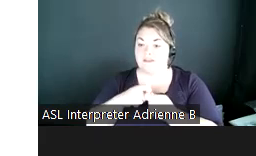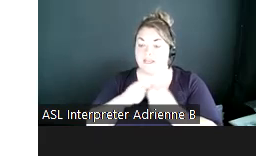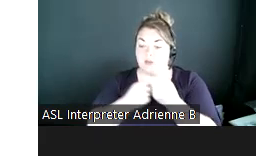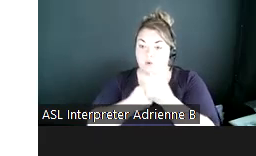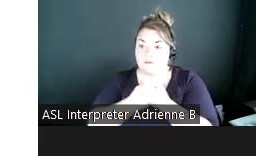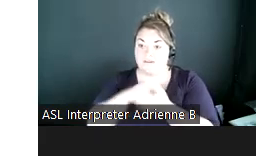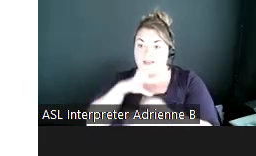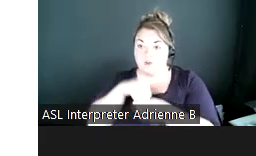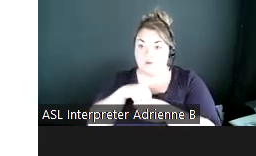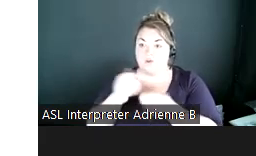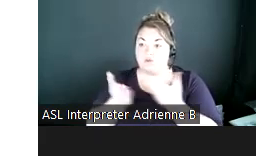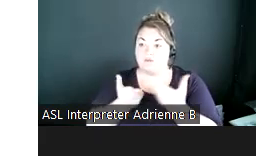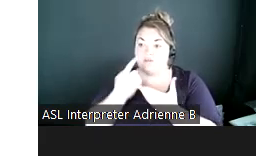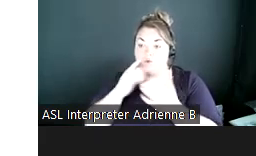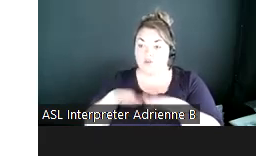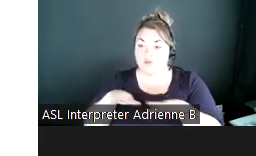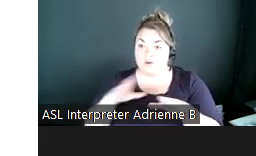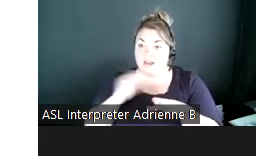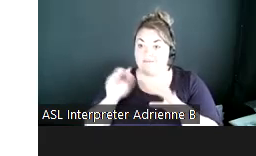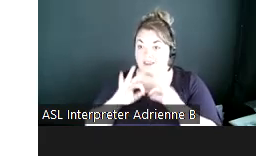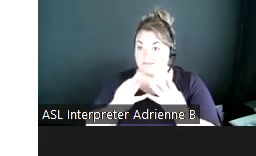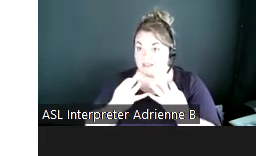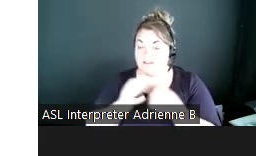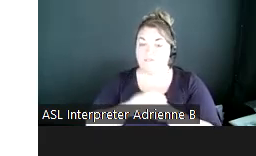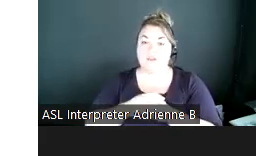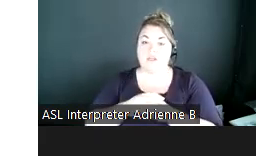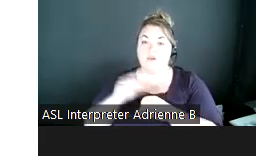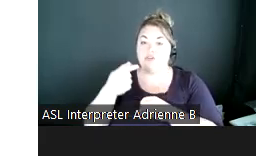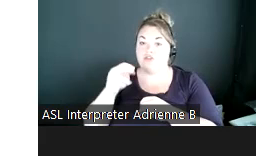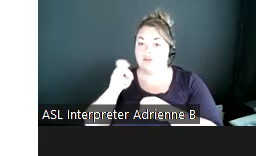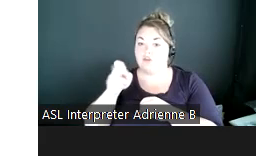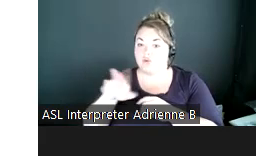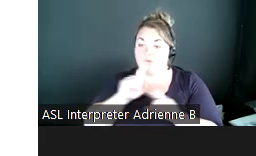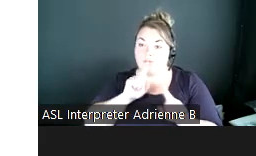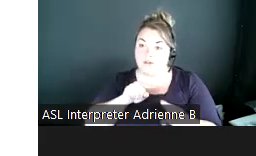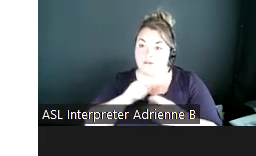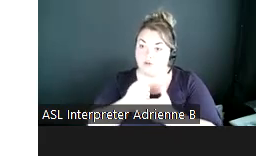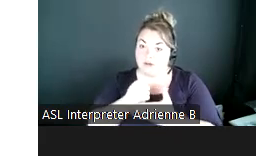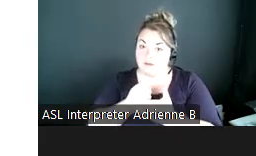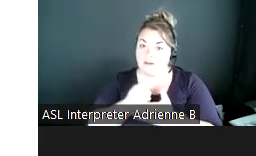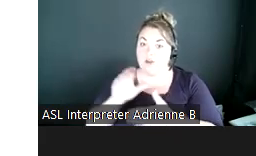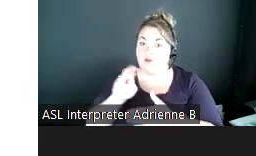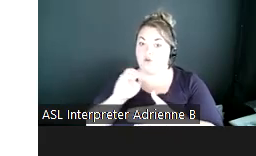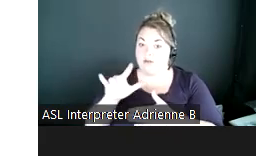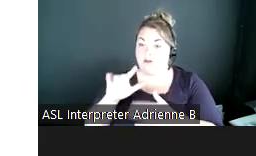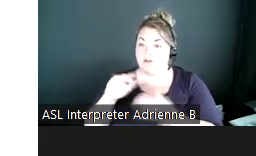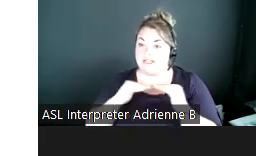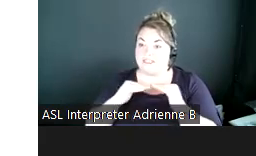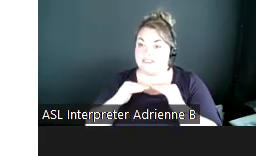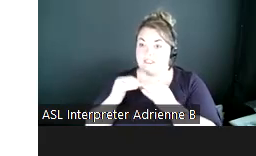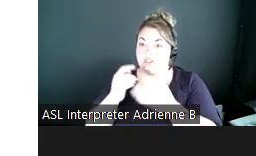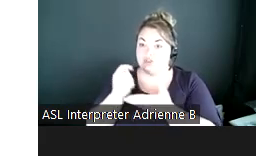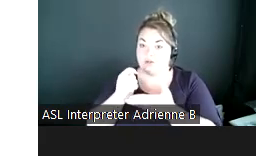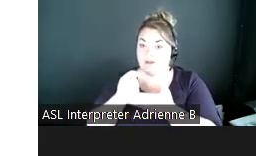which include services for children and family, gender responsive treatment, criminal justice services for those involved